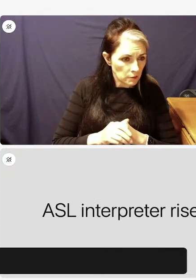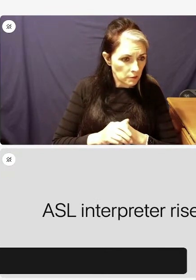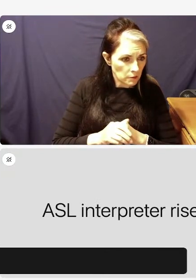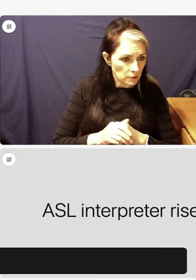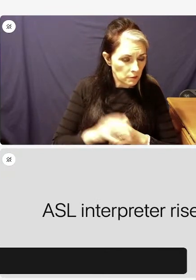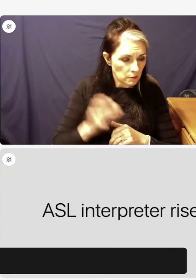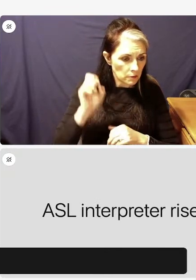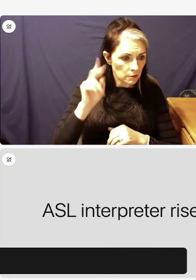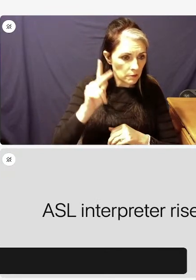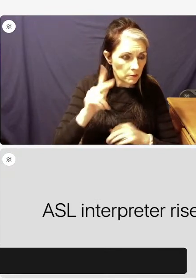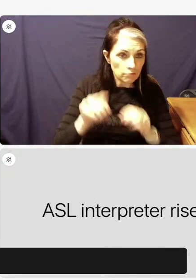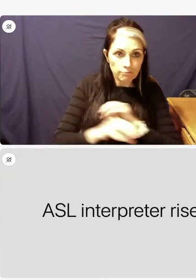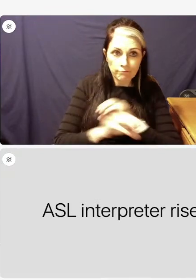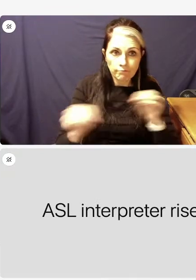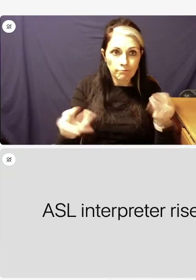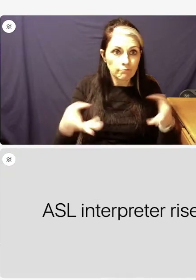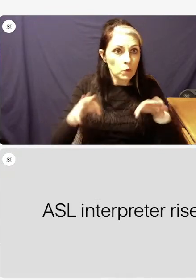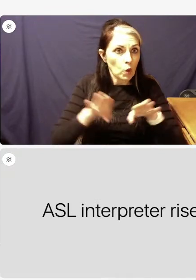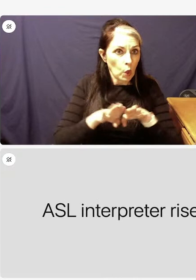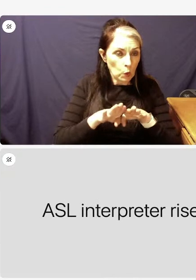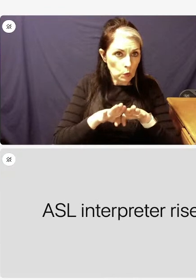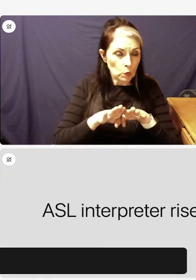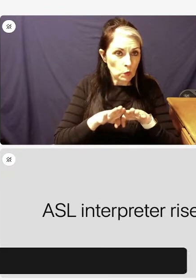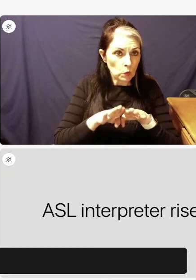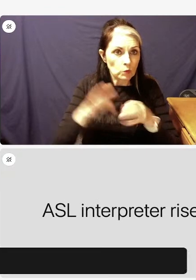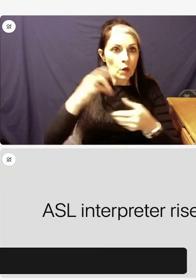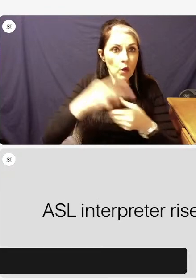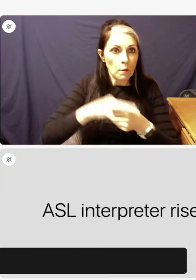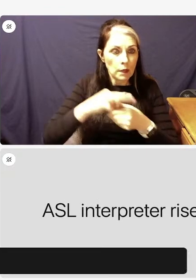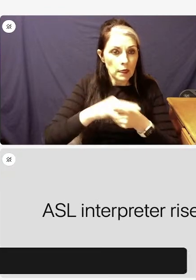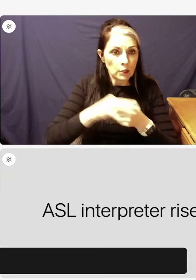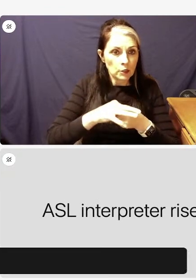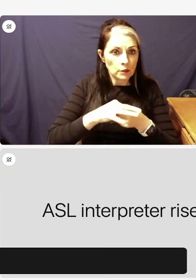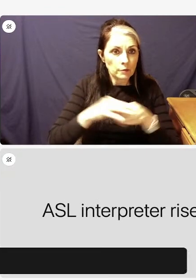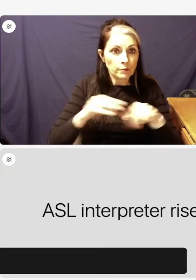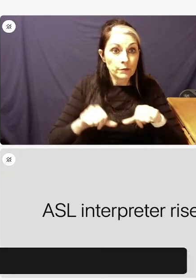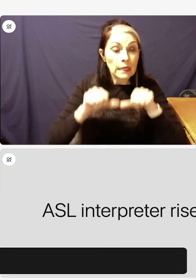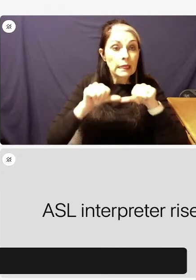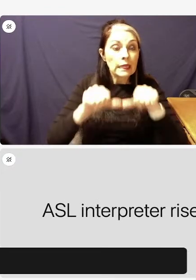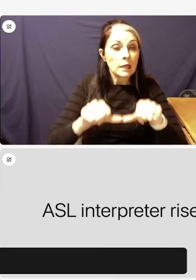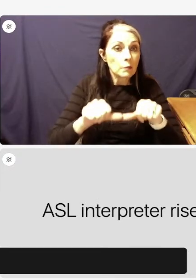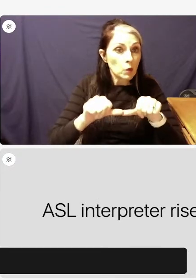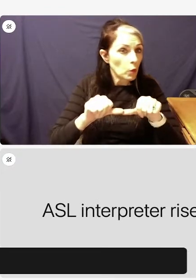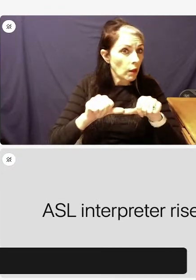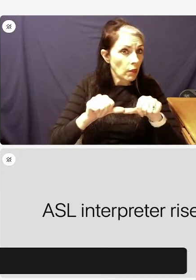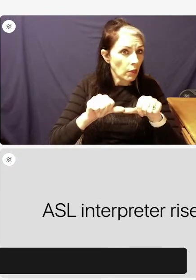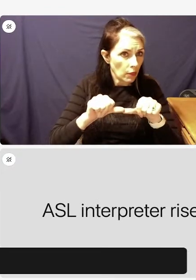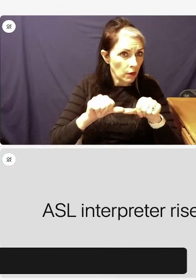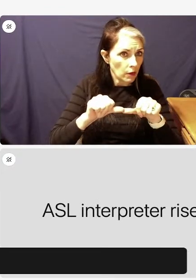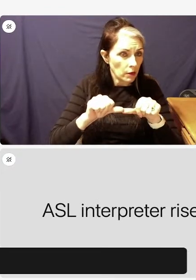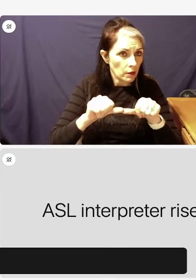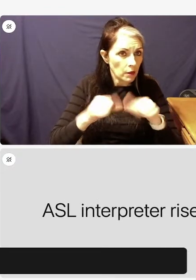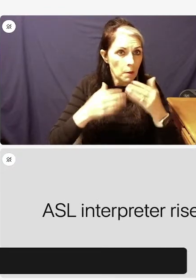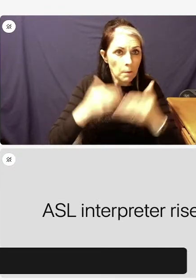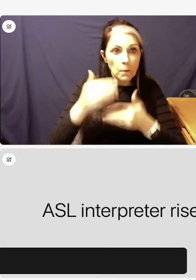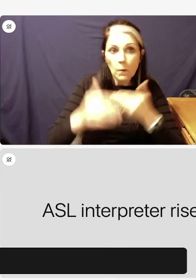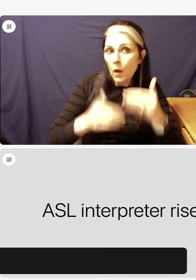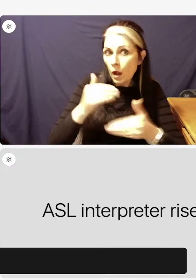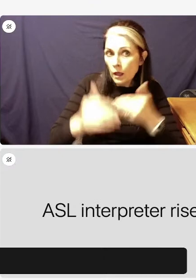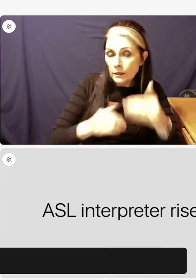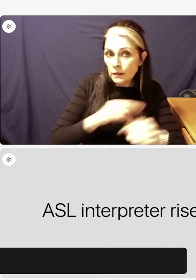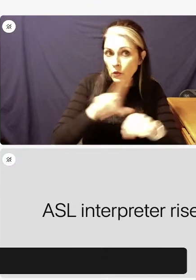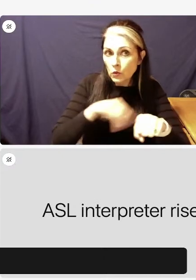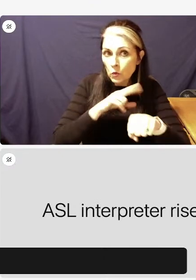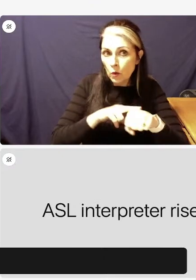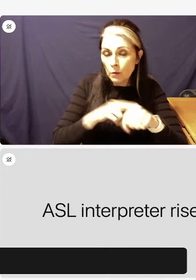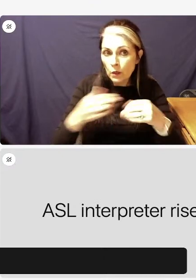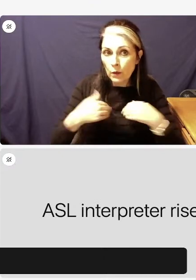okay hearing none we will close nominations so just in keeping with the um process uh typically what we'll do